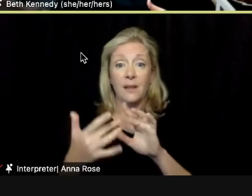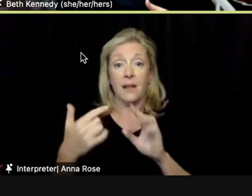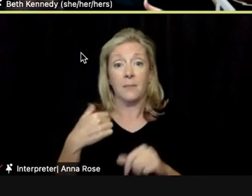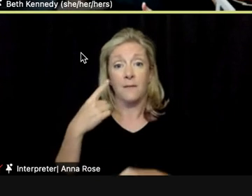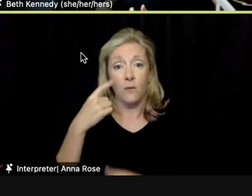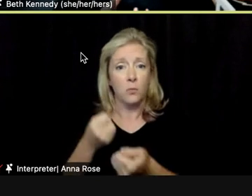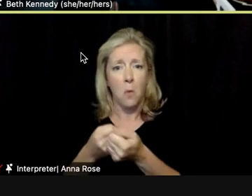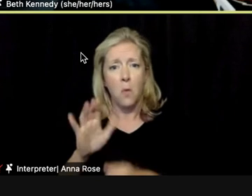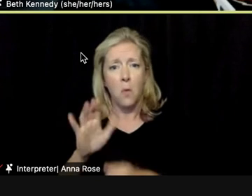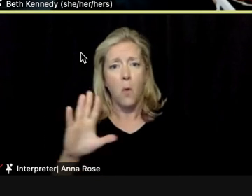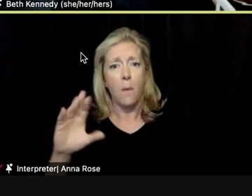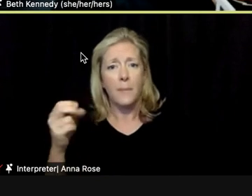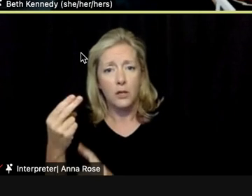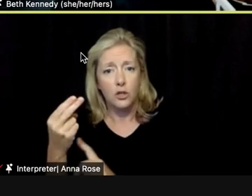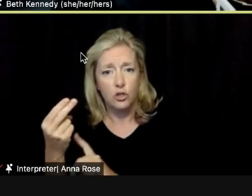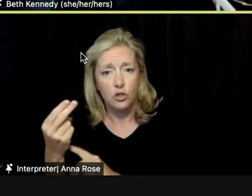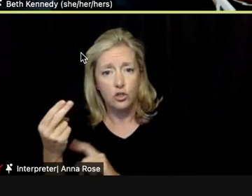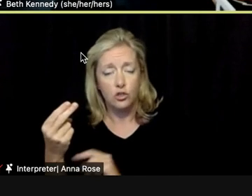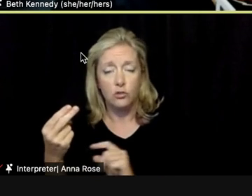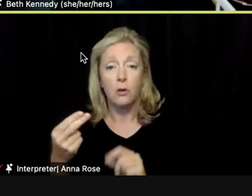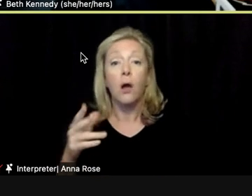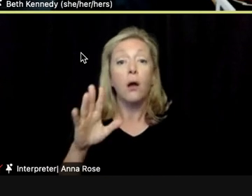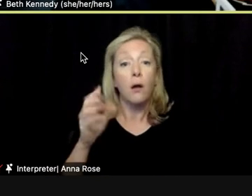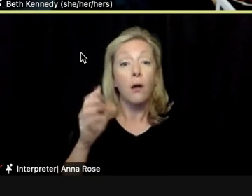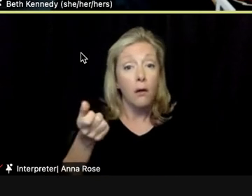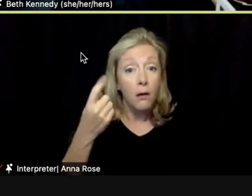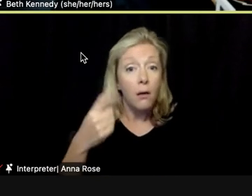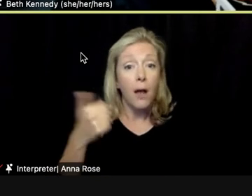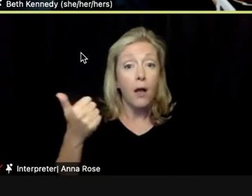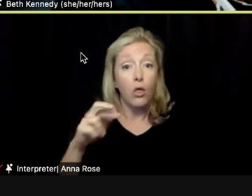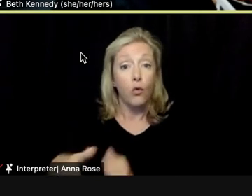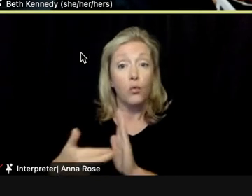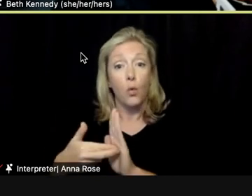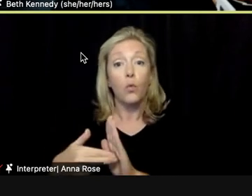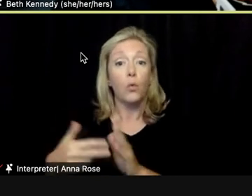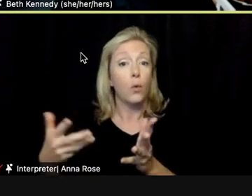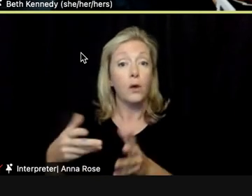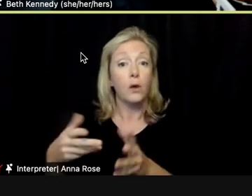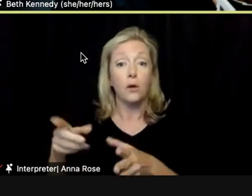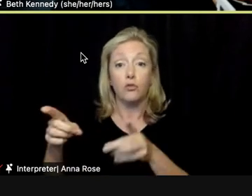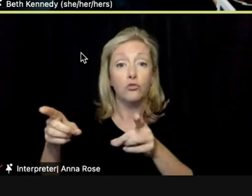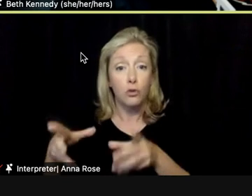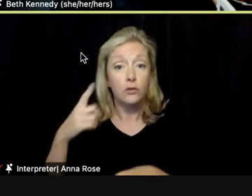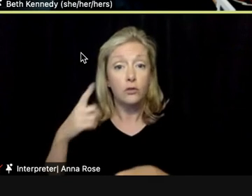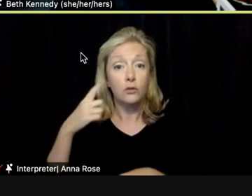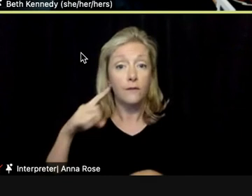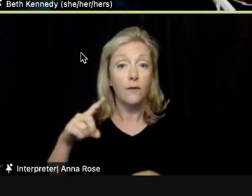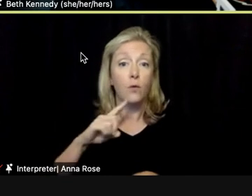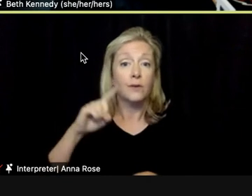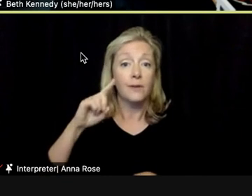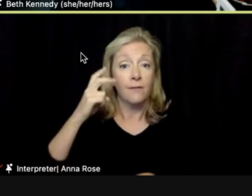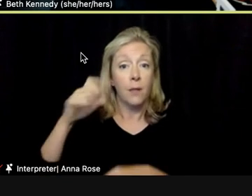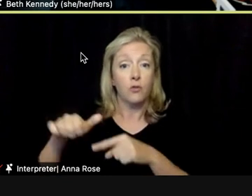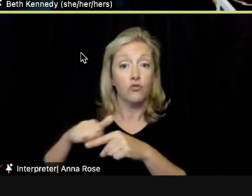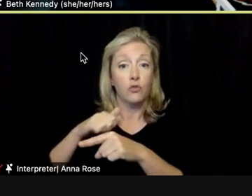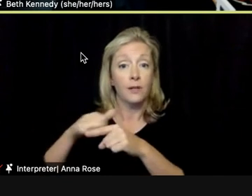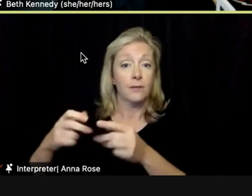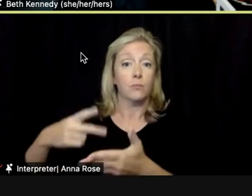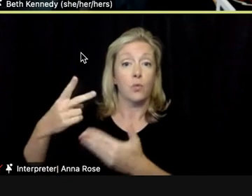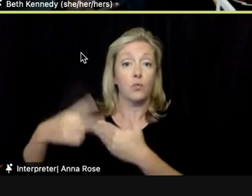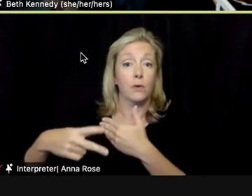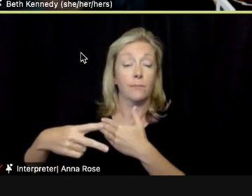of them. But that other hat that I wear as the director of the Deafblind Training